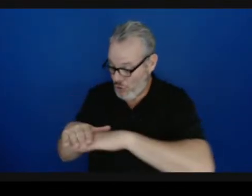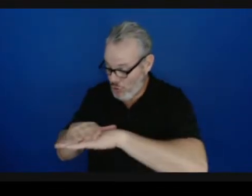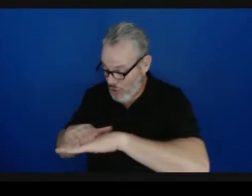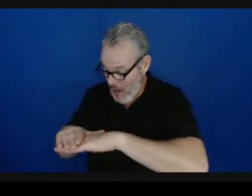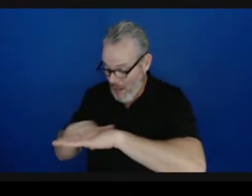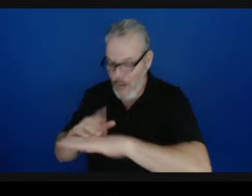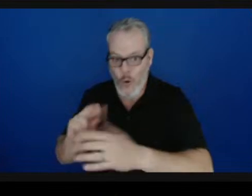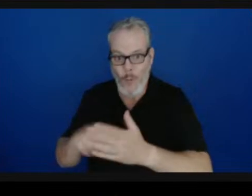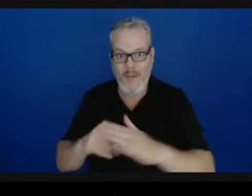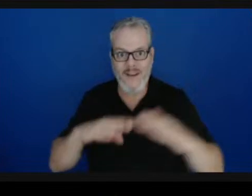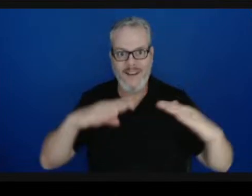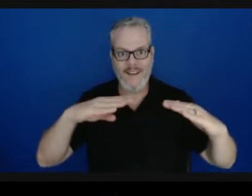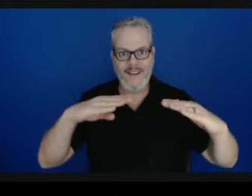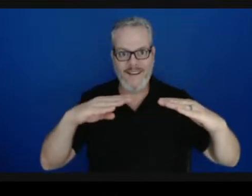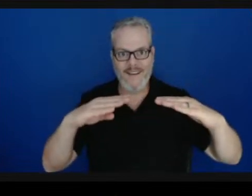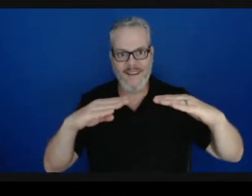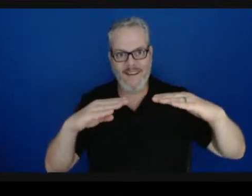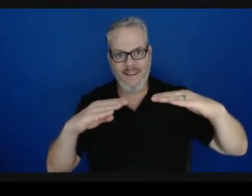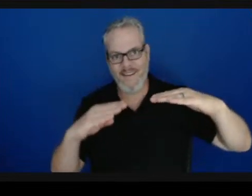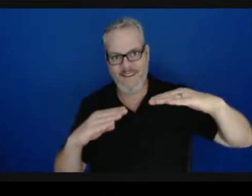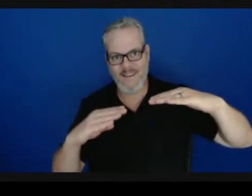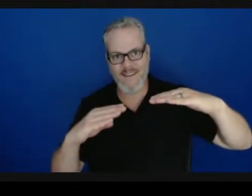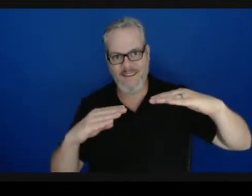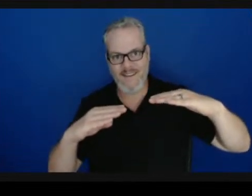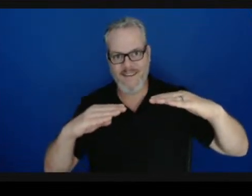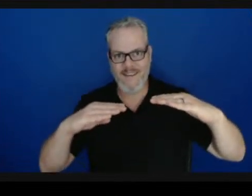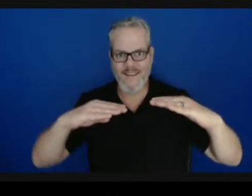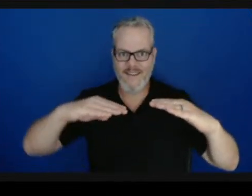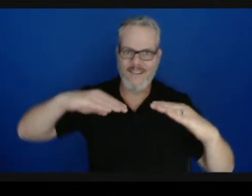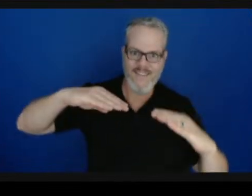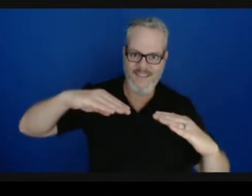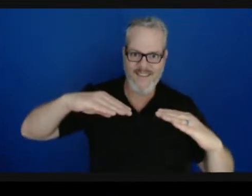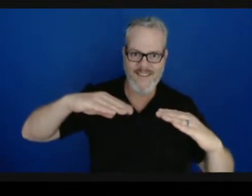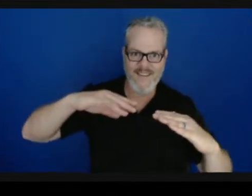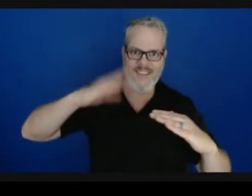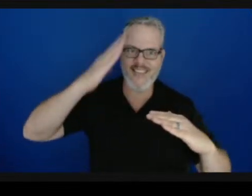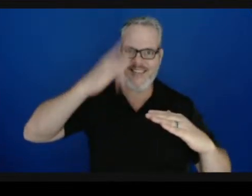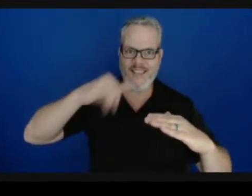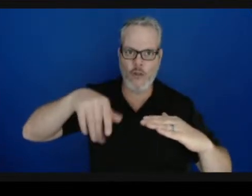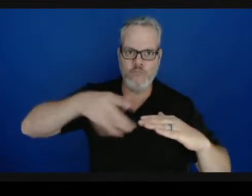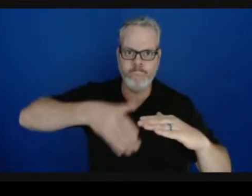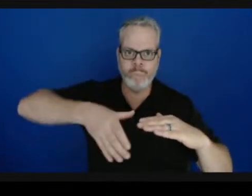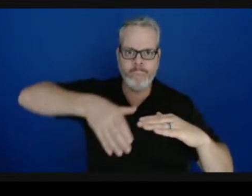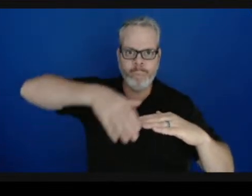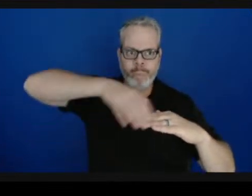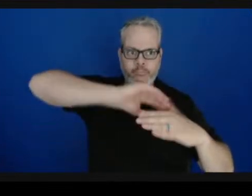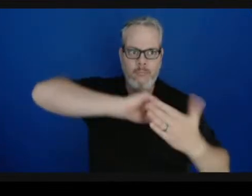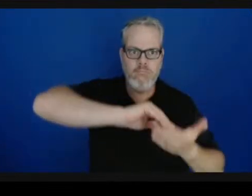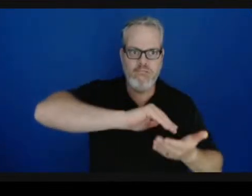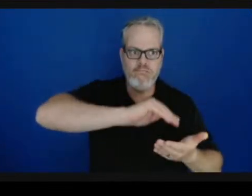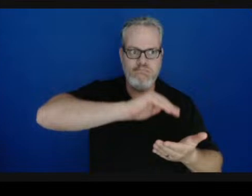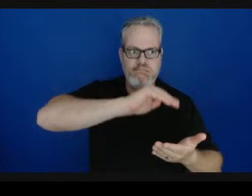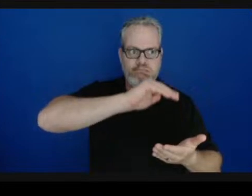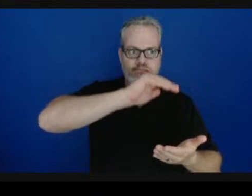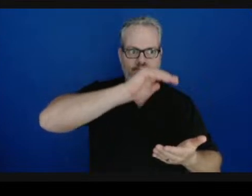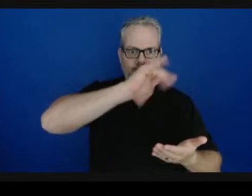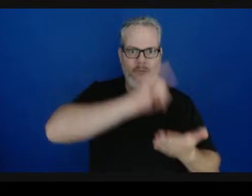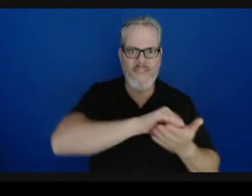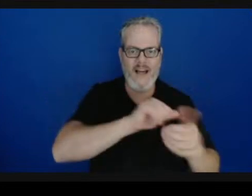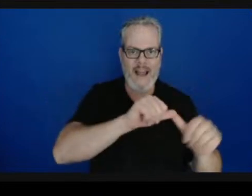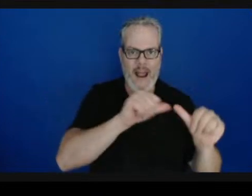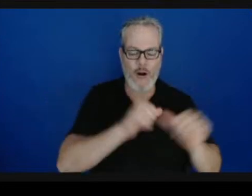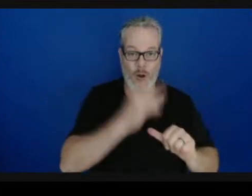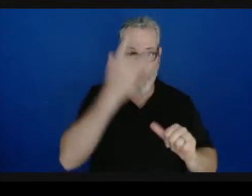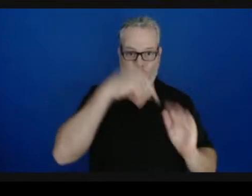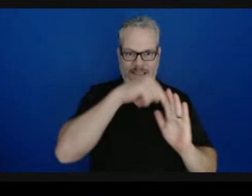over that way, and that's why the lava is filling in this side. That's one possibility. I'm not sure exactly, right? It's